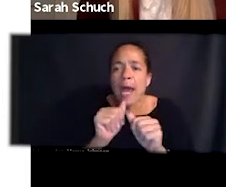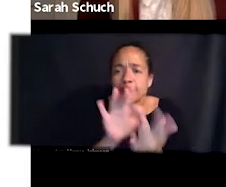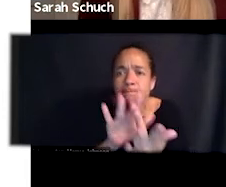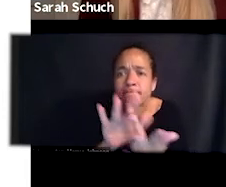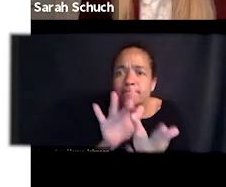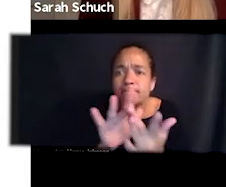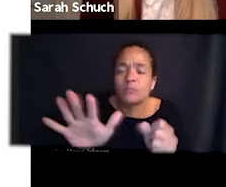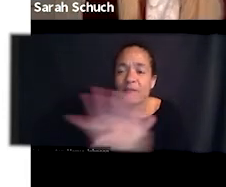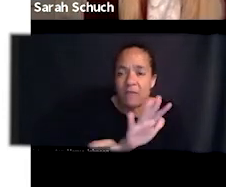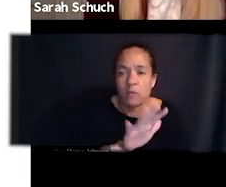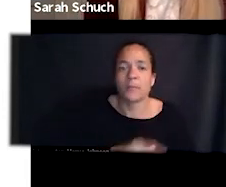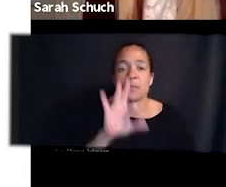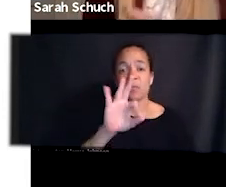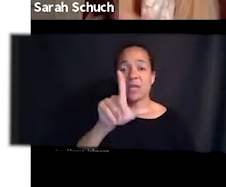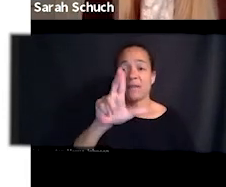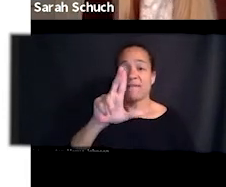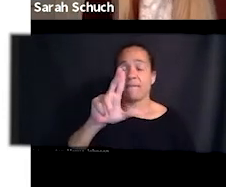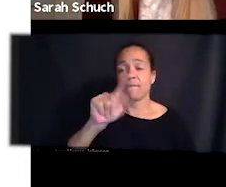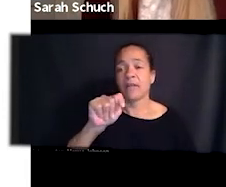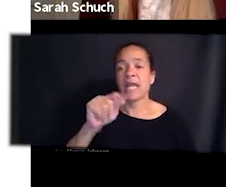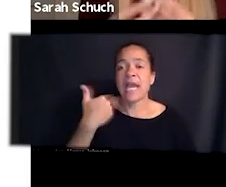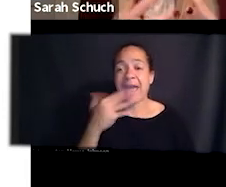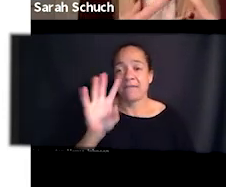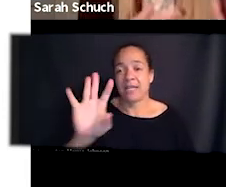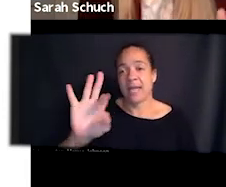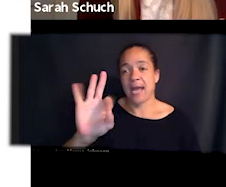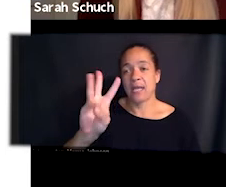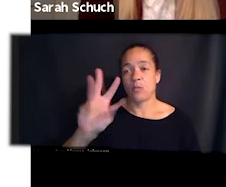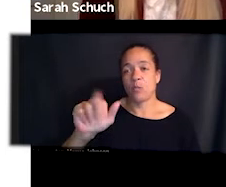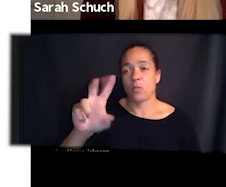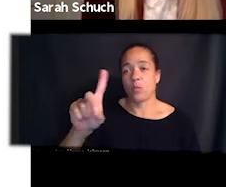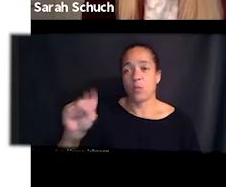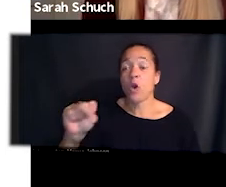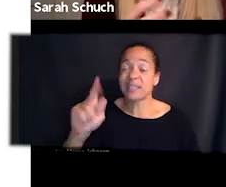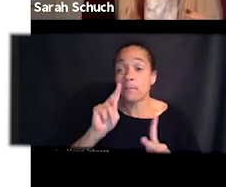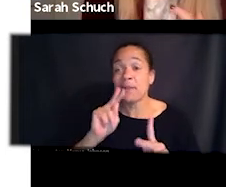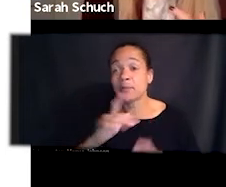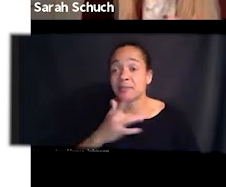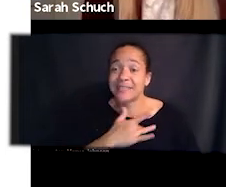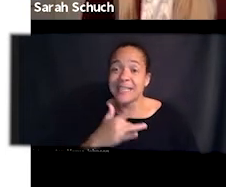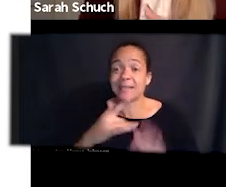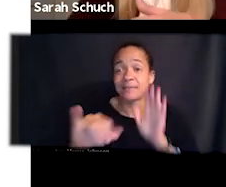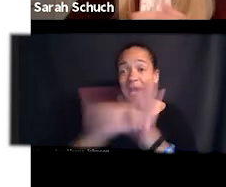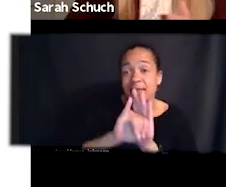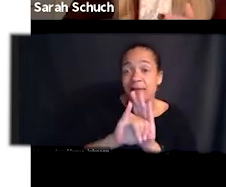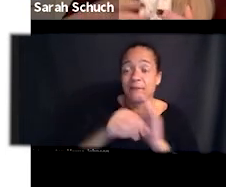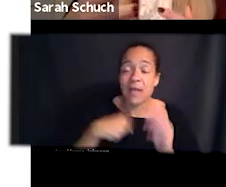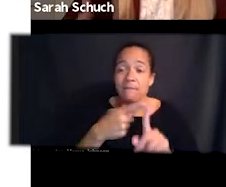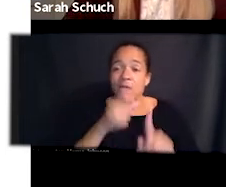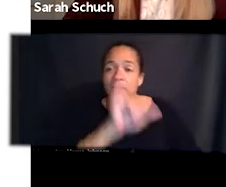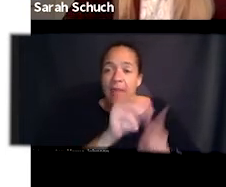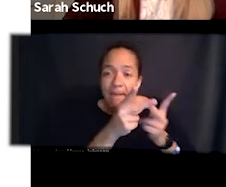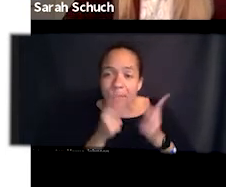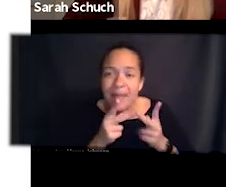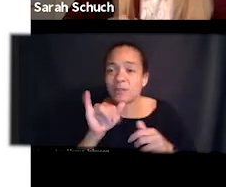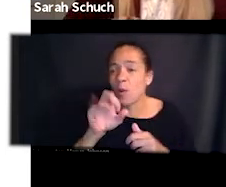and people do identify themselves by the community they live in or the ward that they live in. And so we just wanted to make sure when we were reaching